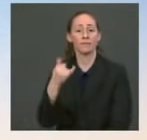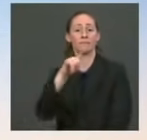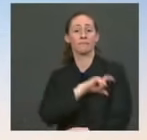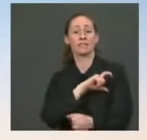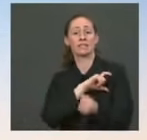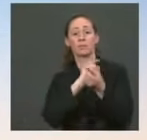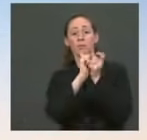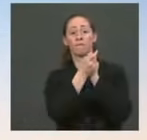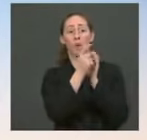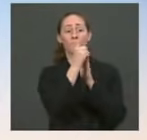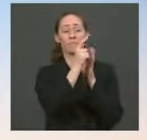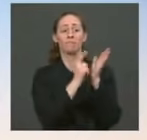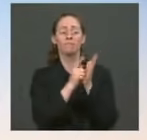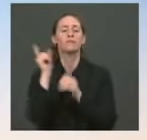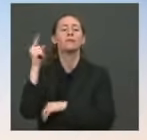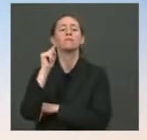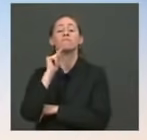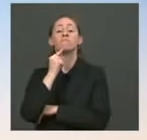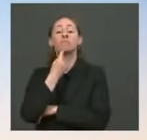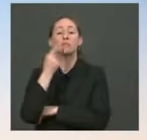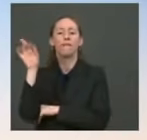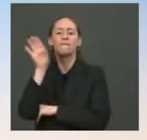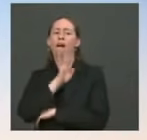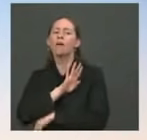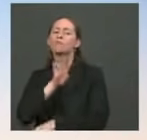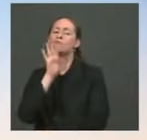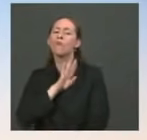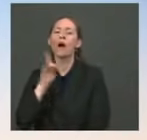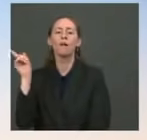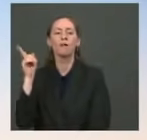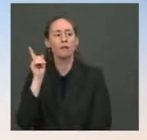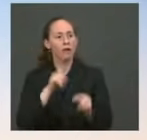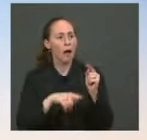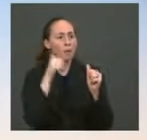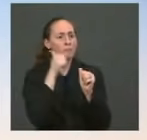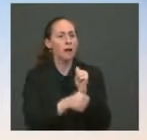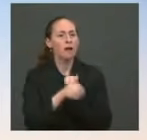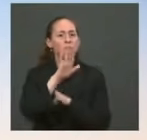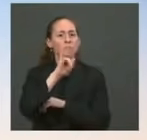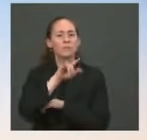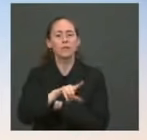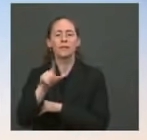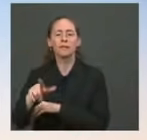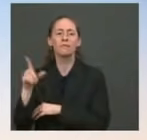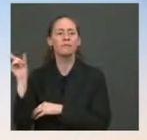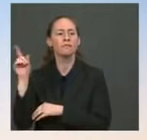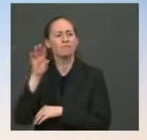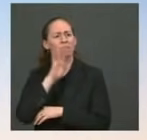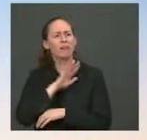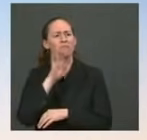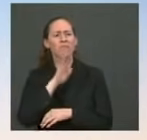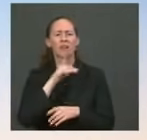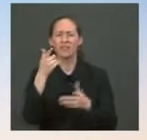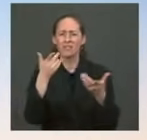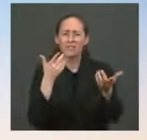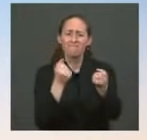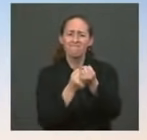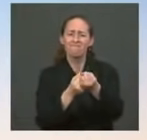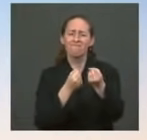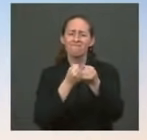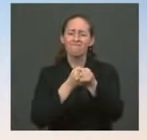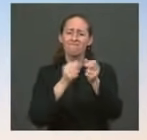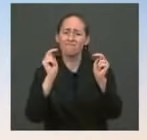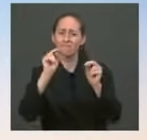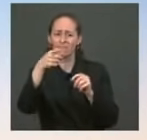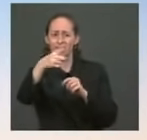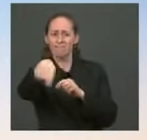frustrated that we haven't been able to move forward with police reform. He supported the efforts by negotiators on the Democratic side, on the